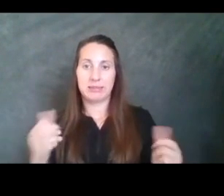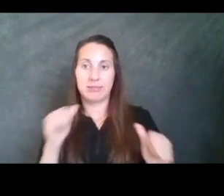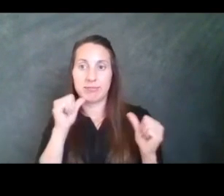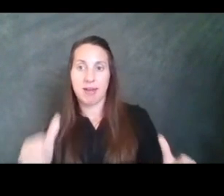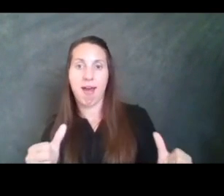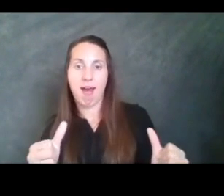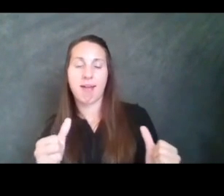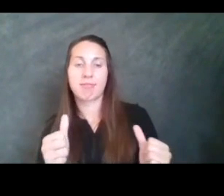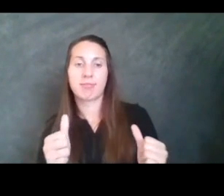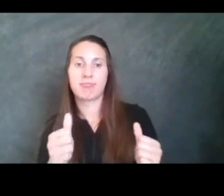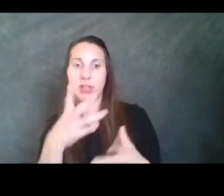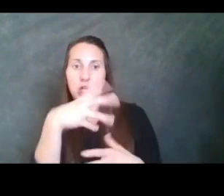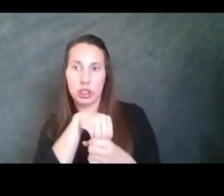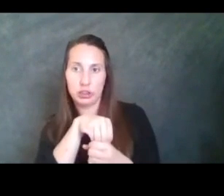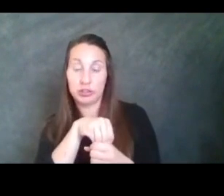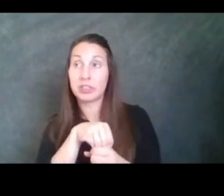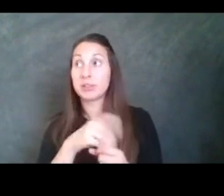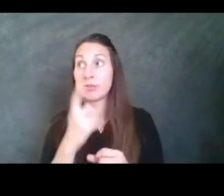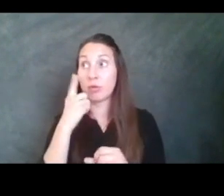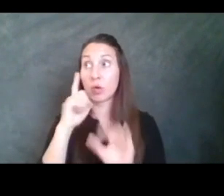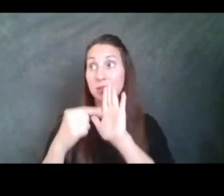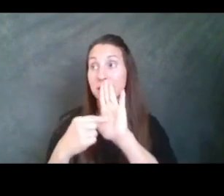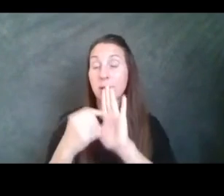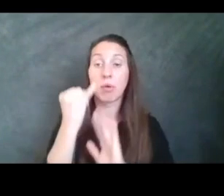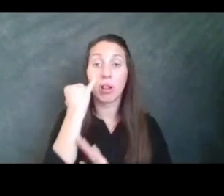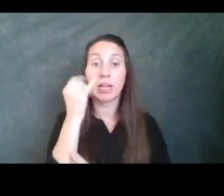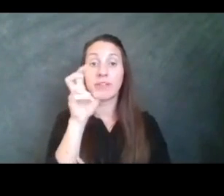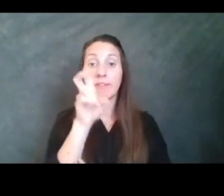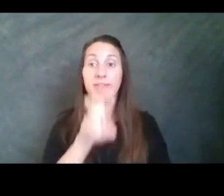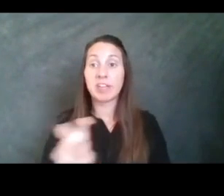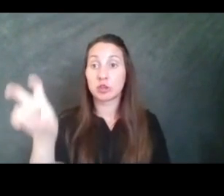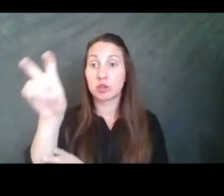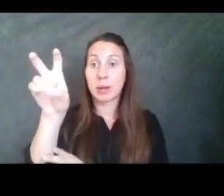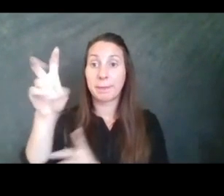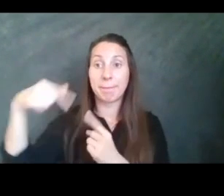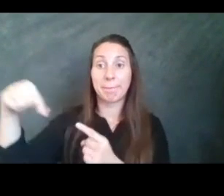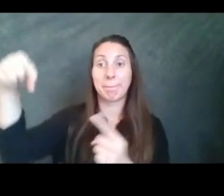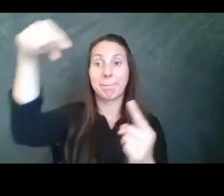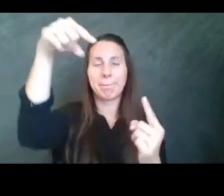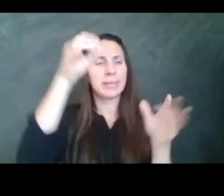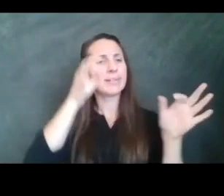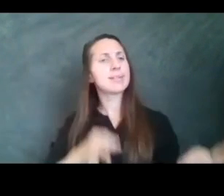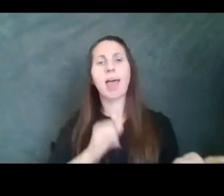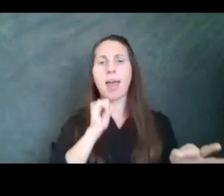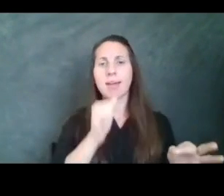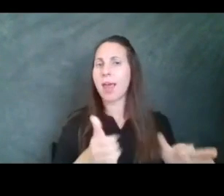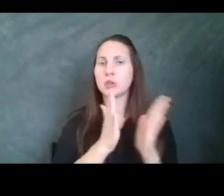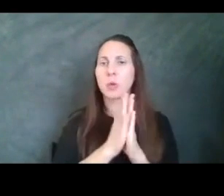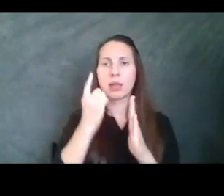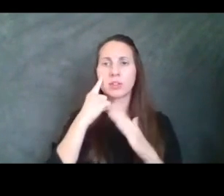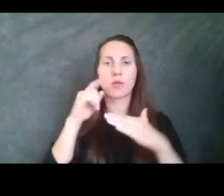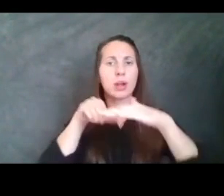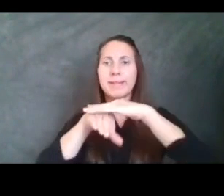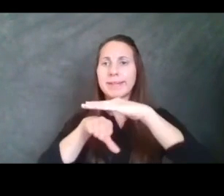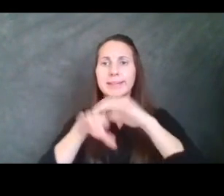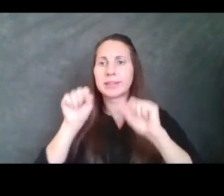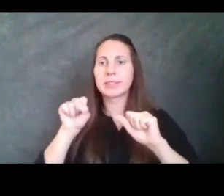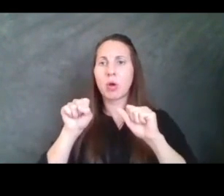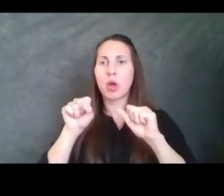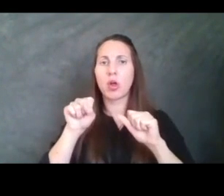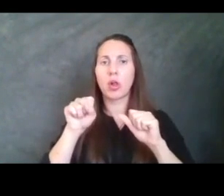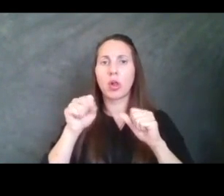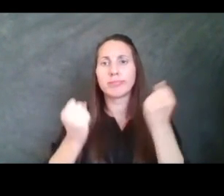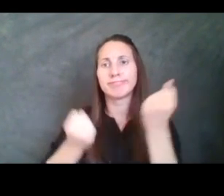if you have a field trip and you decide not to get an accessible transportation to that field trip. So